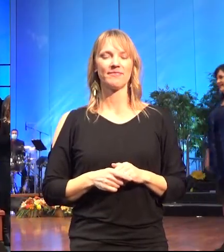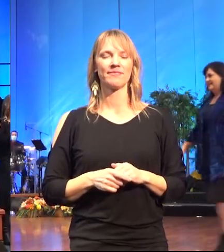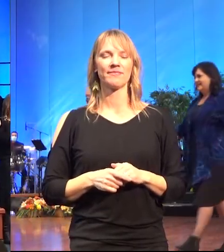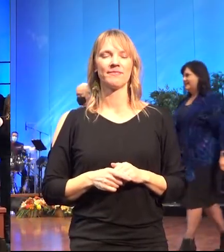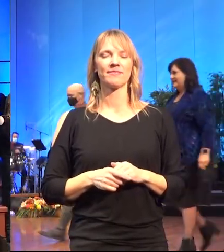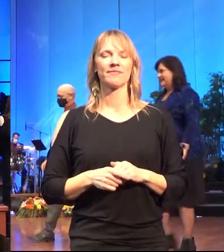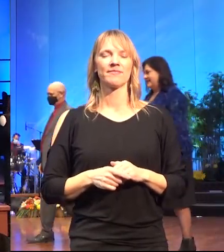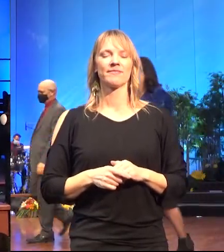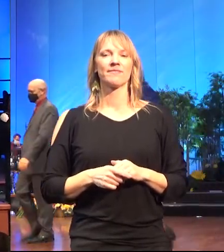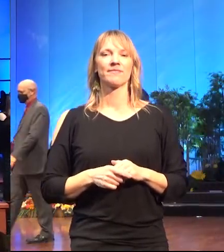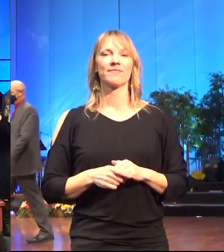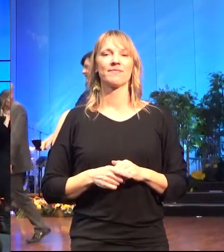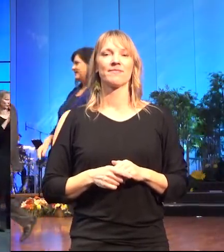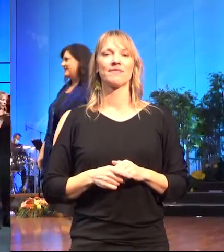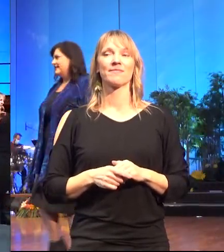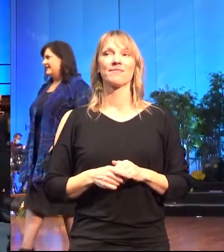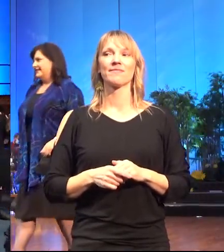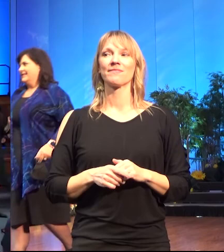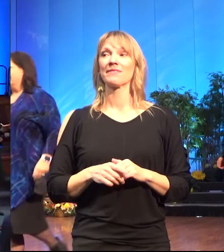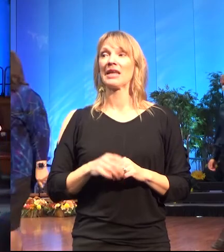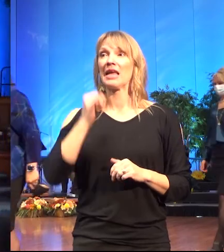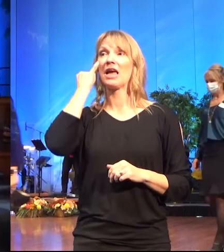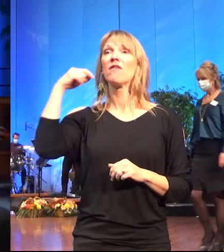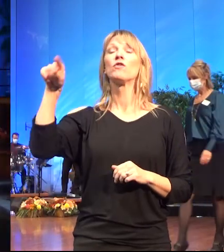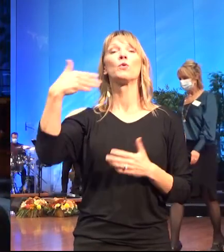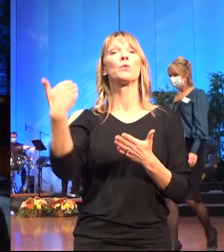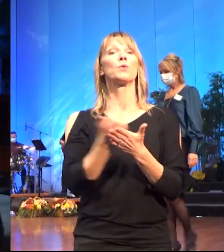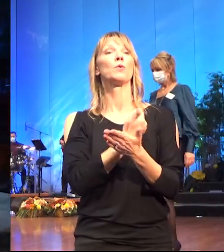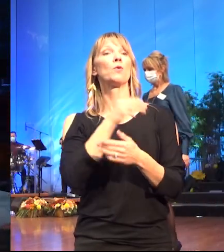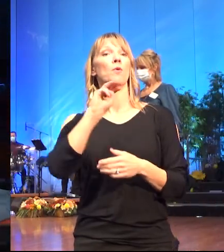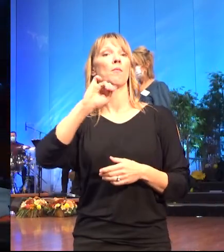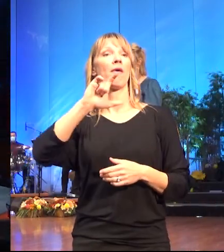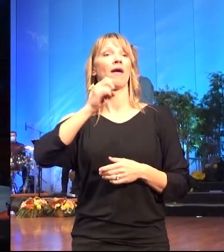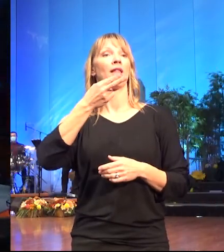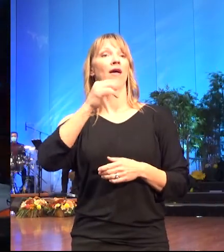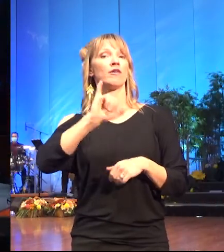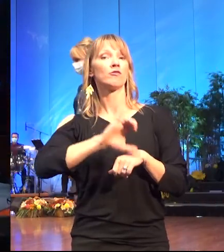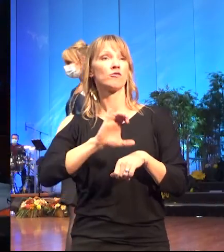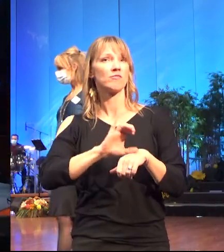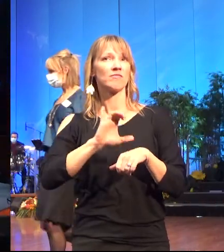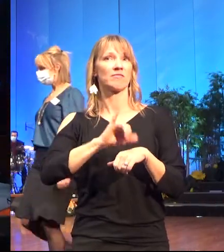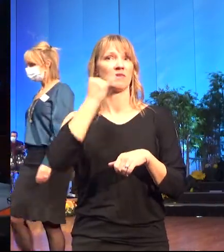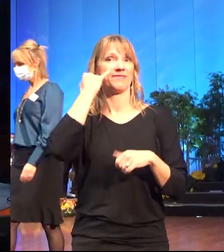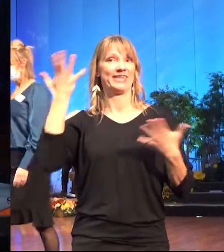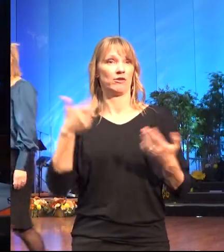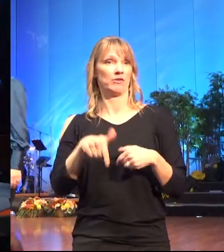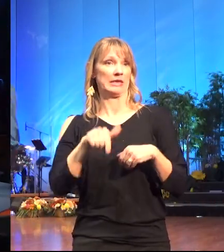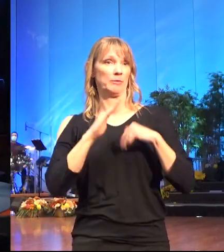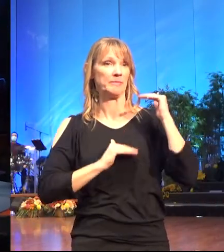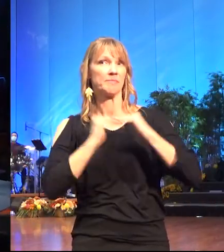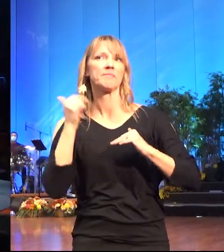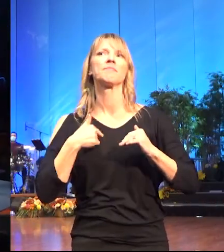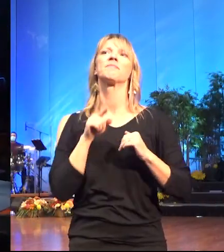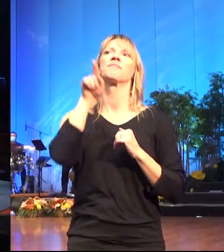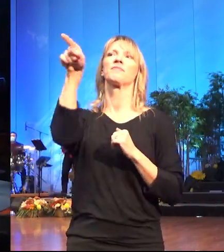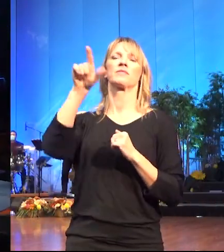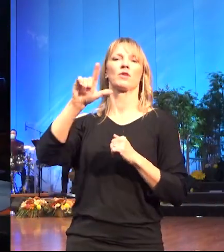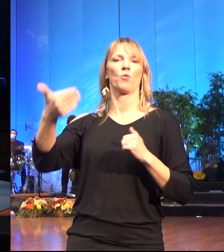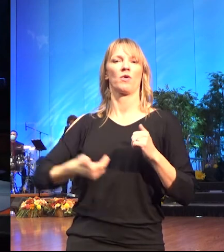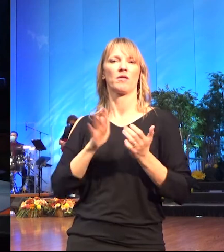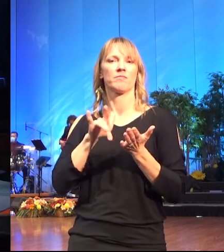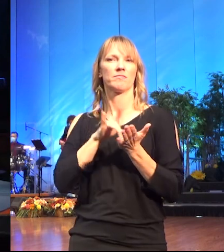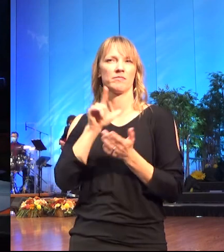today. I'll be there with some other incredible volunteers. We'd love to meet you. And if you're new and watching online, there's an I'm New tab there